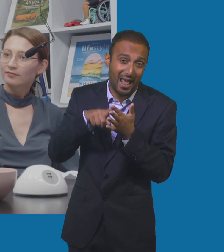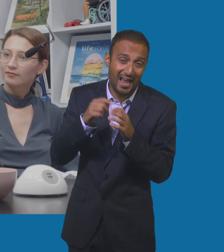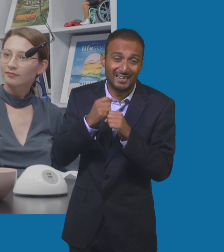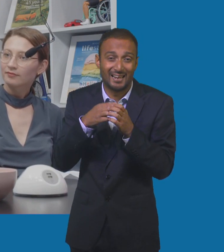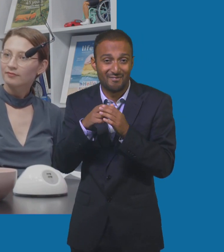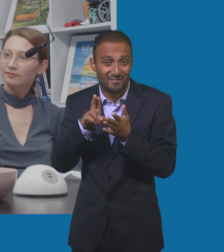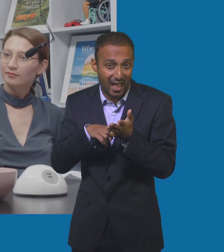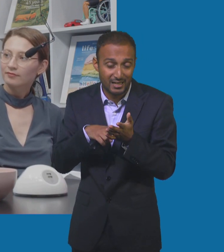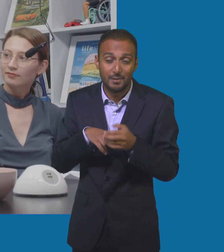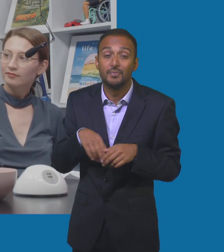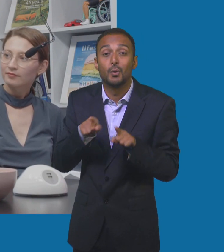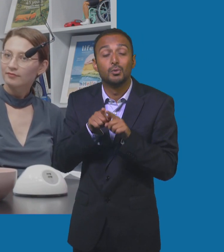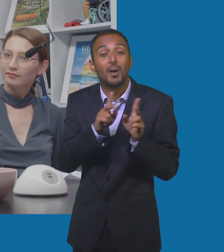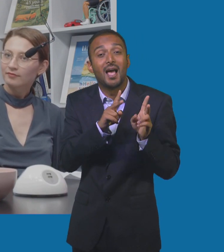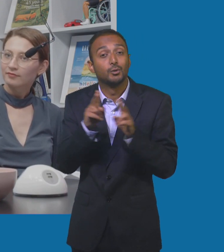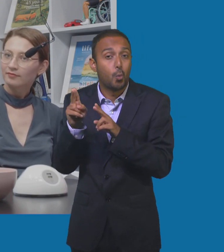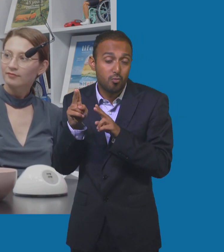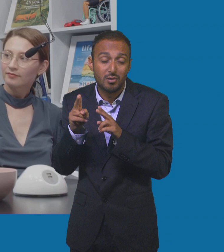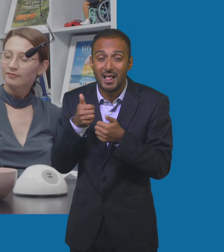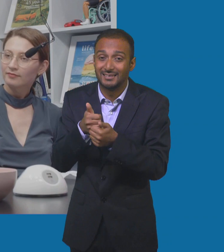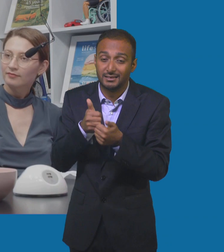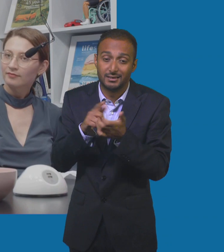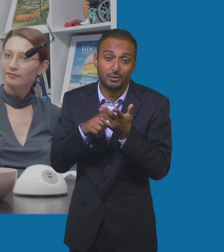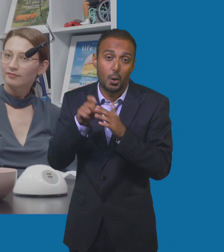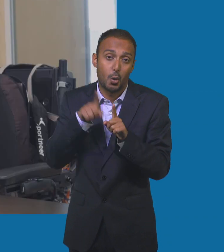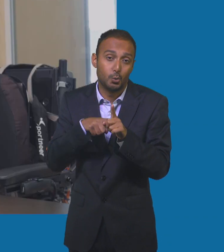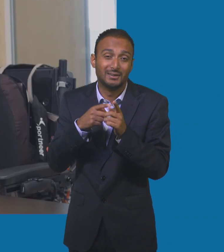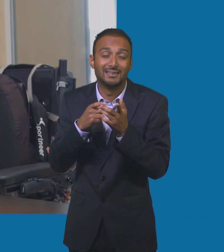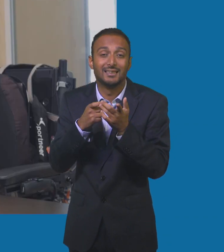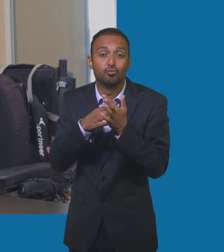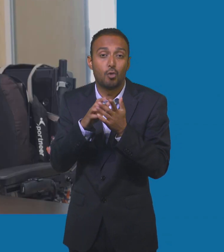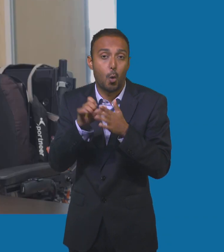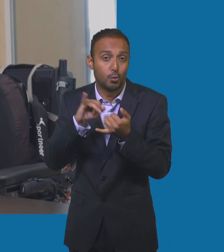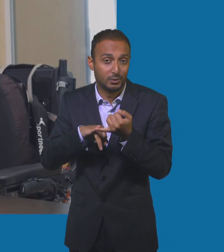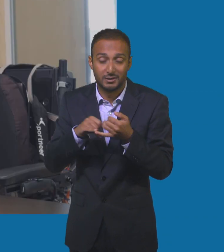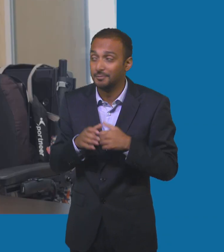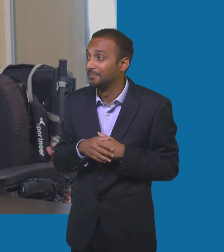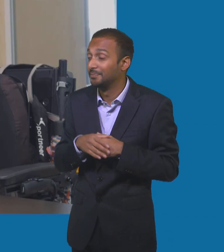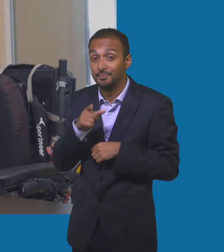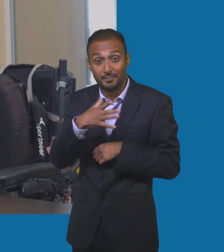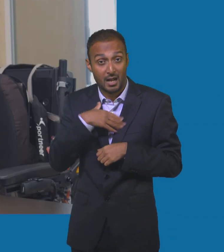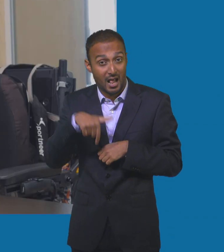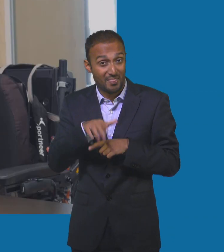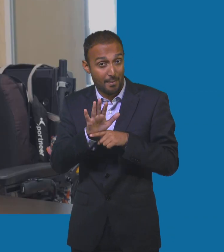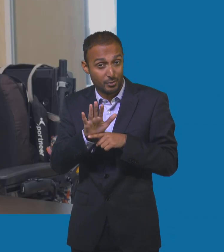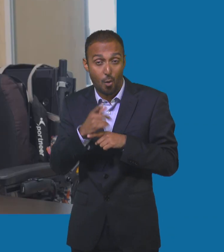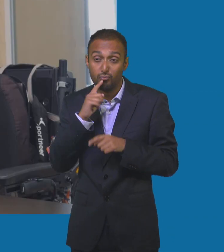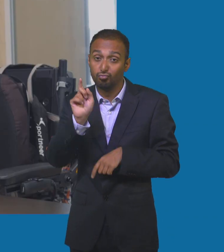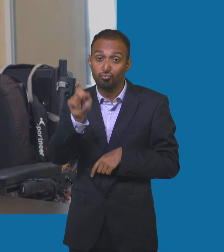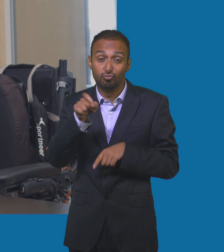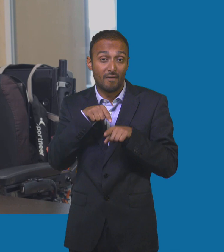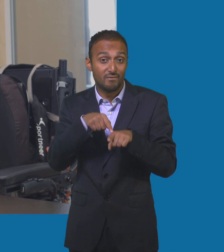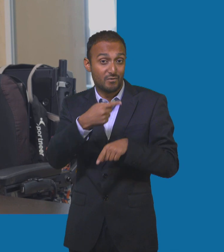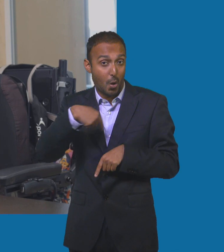and also to our editorial assistant, Lucy Rhodes at Wanderly. If you like this episode, then give us a follow, tell all of your